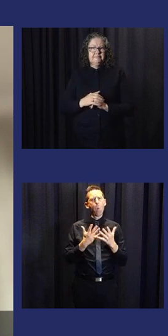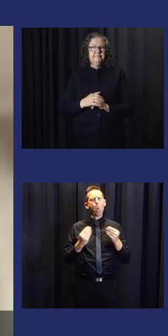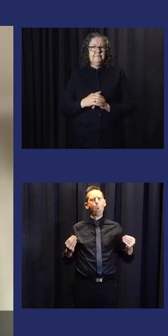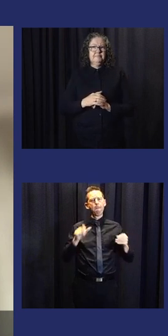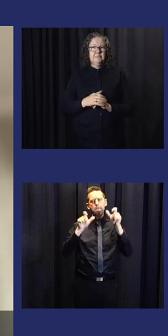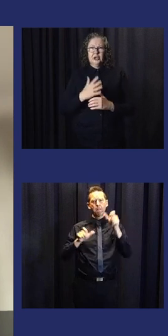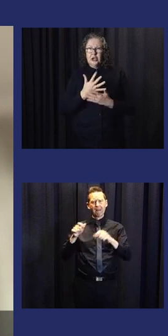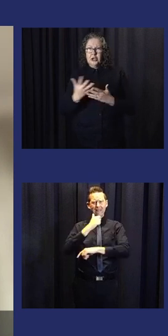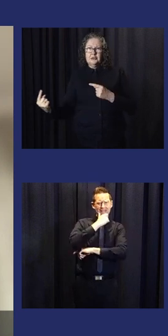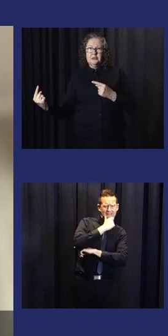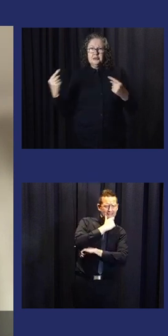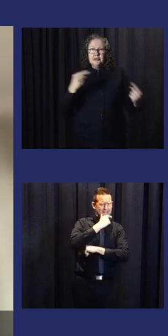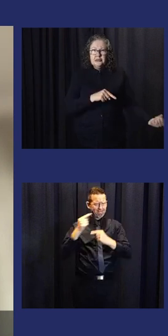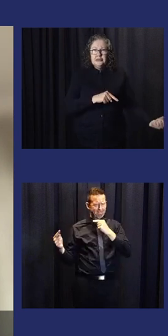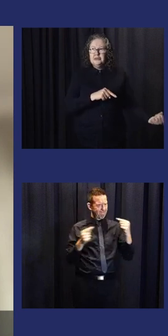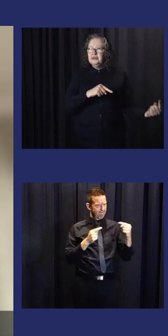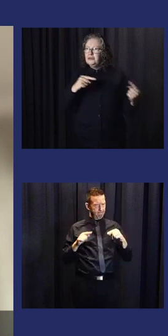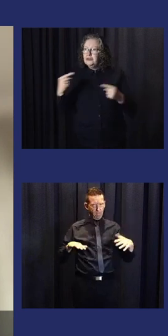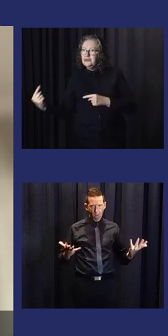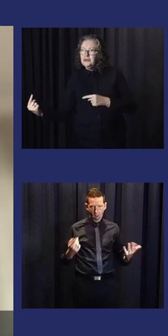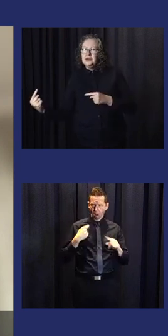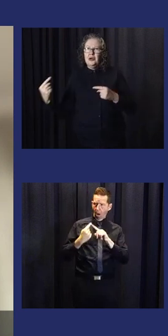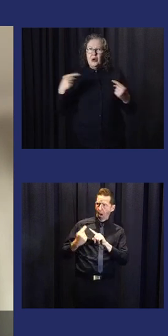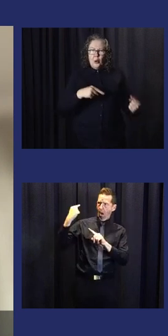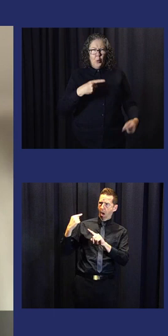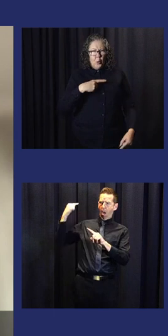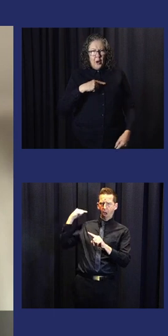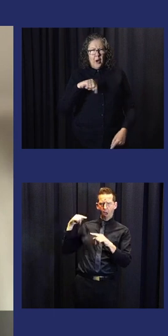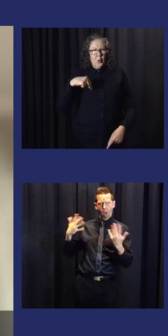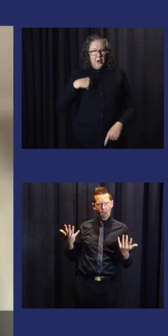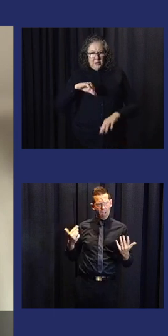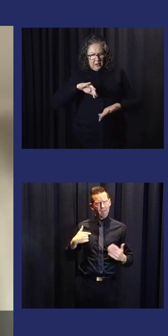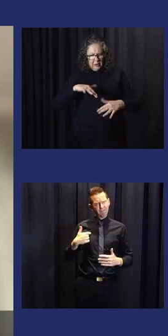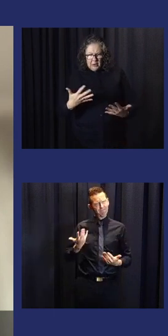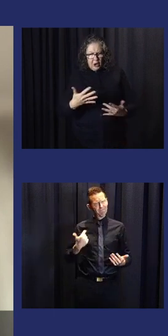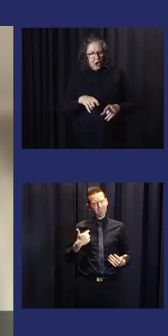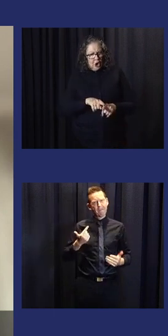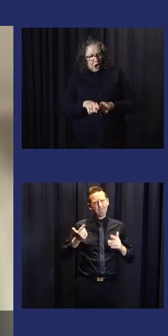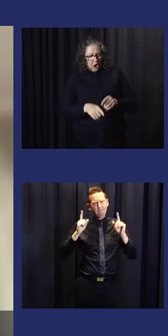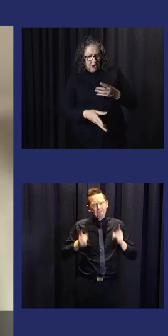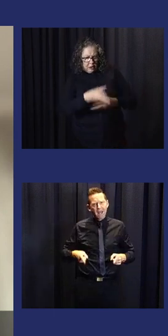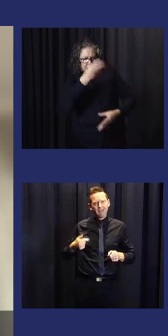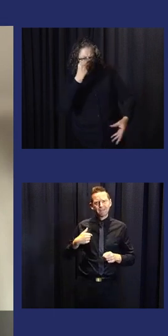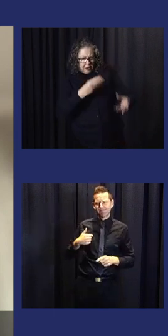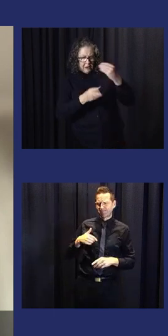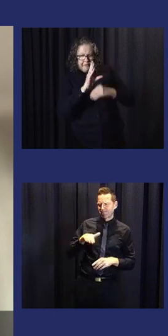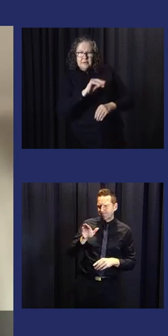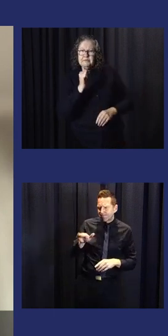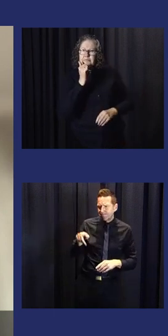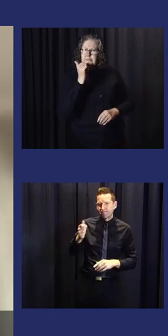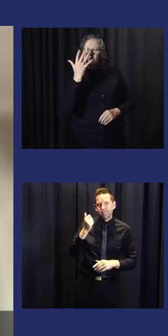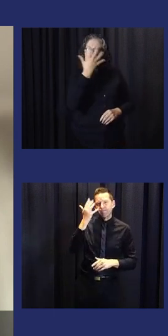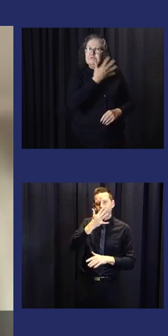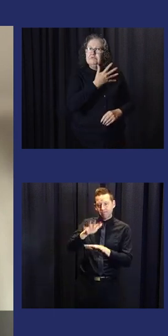lots of debate about why we haven't learnt from the Indigenous owners of